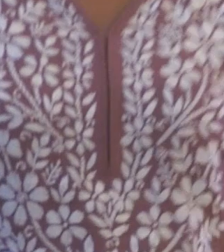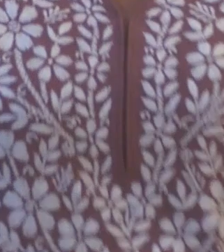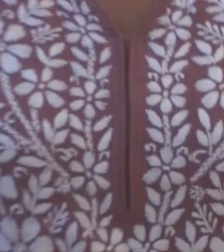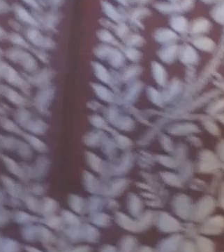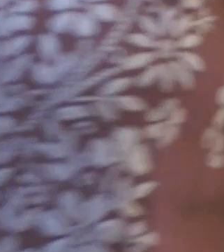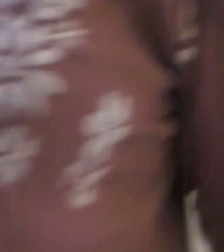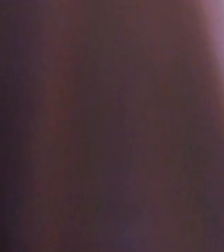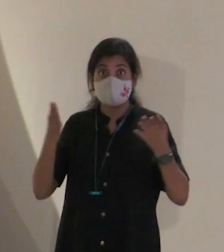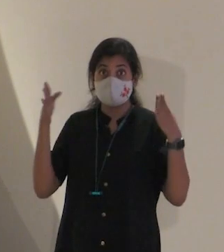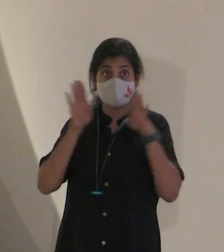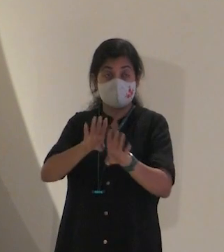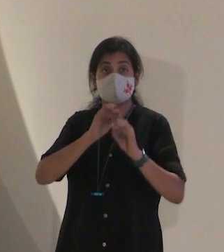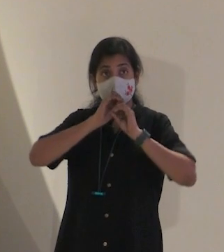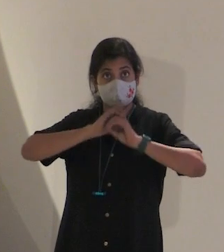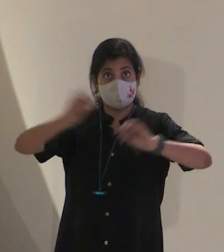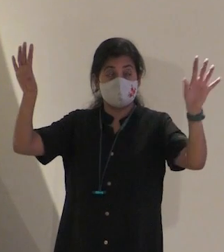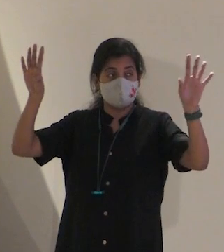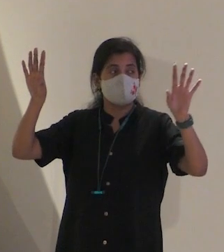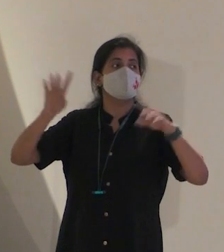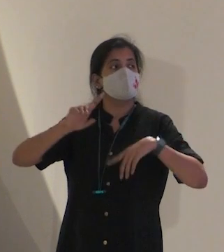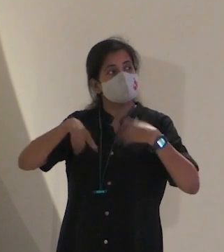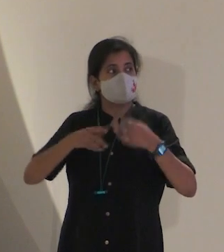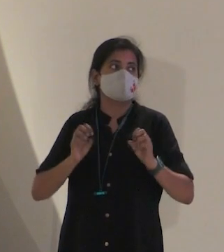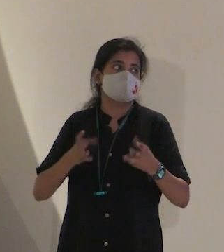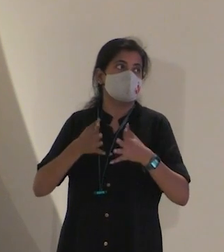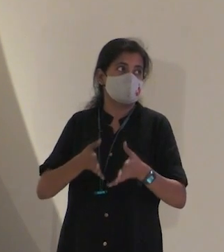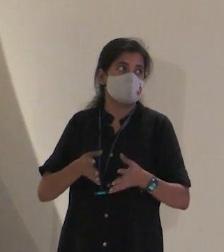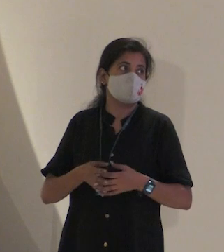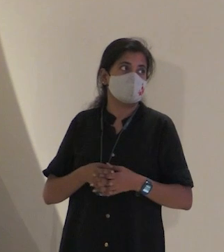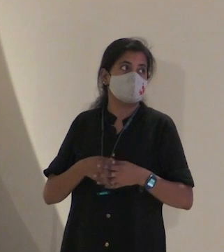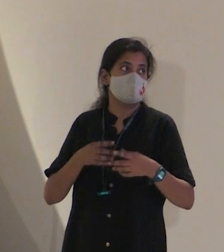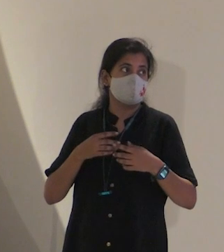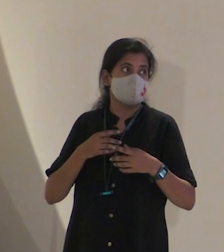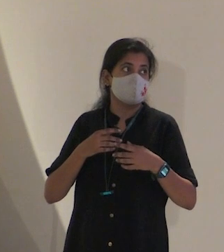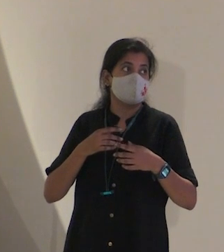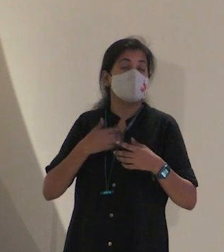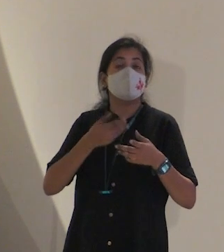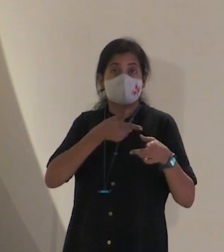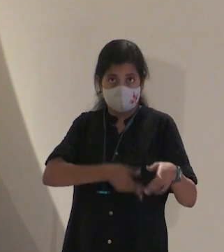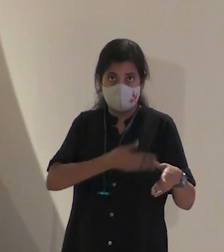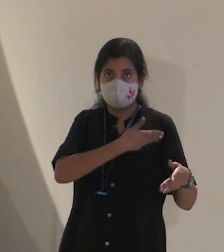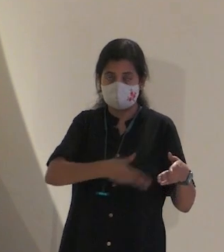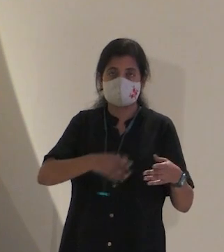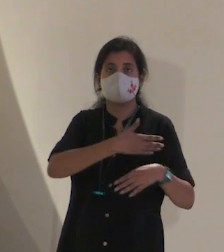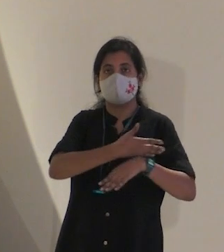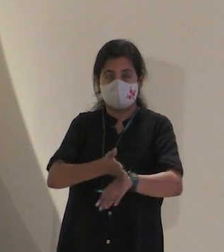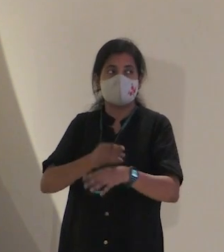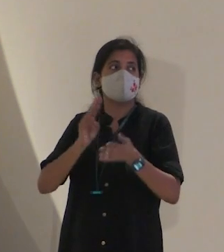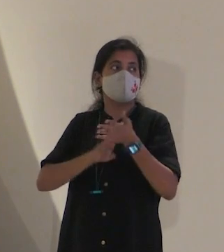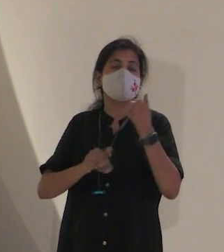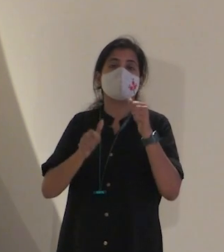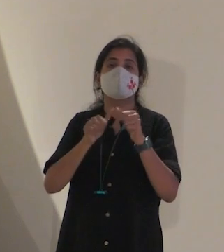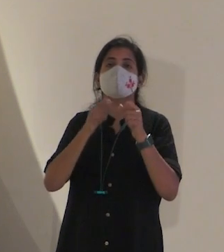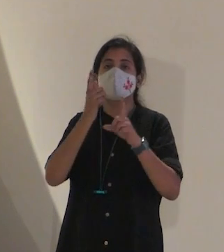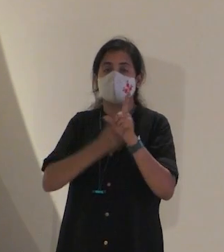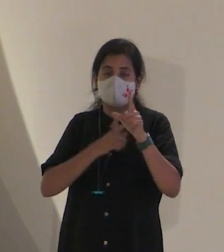All our teams had to disperse. And we reopened only in May of 2022. Some sections opened last year, but